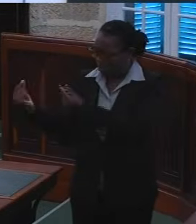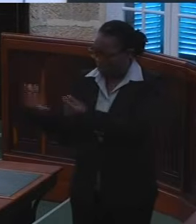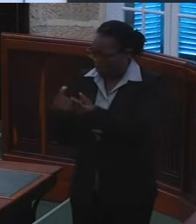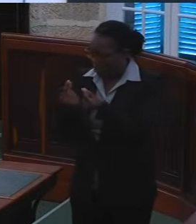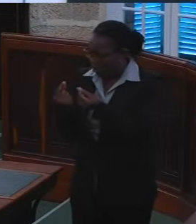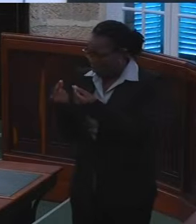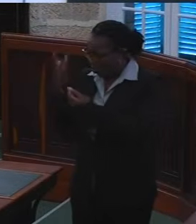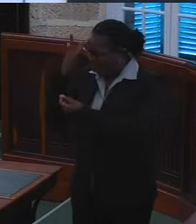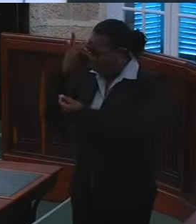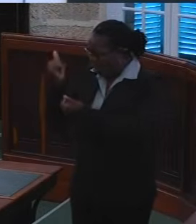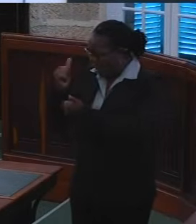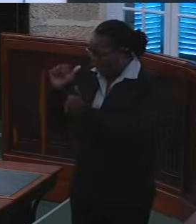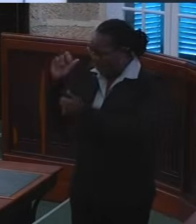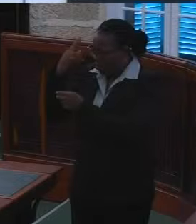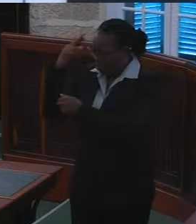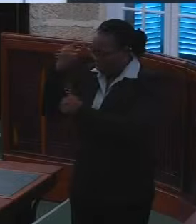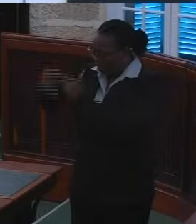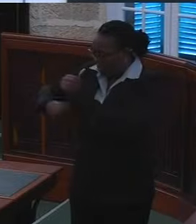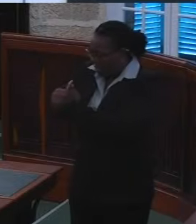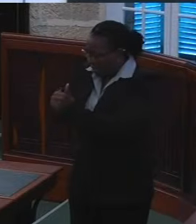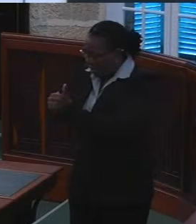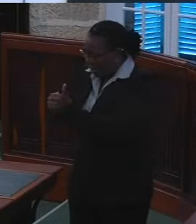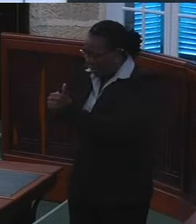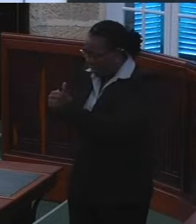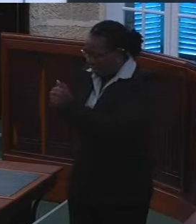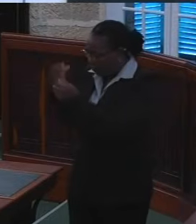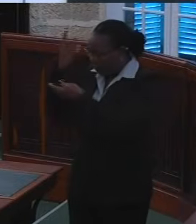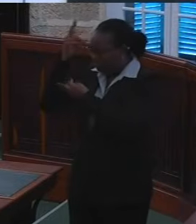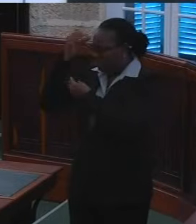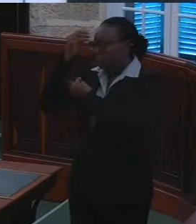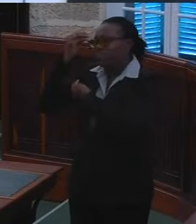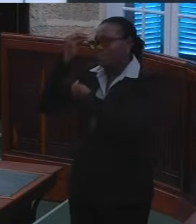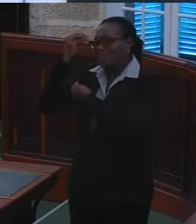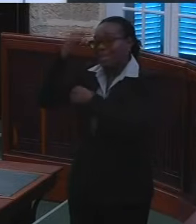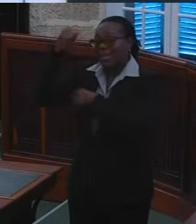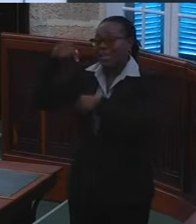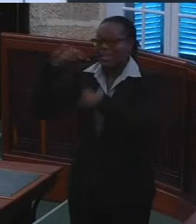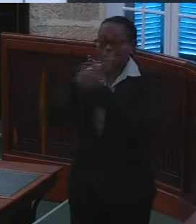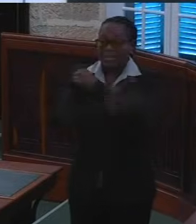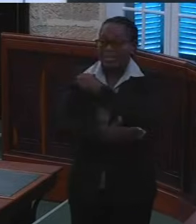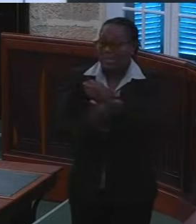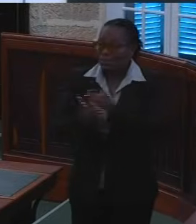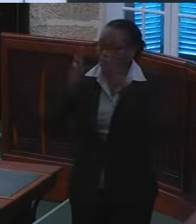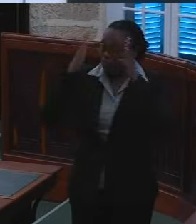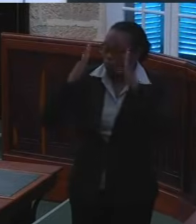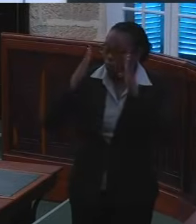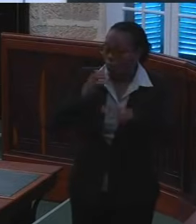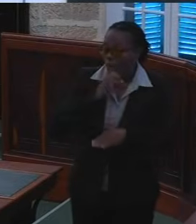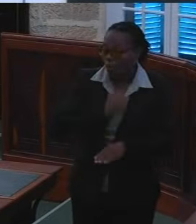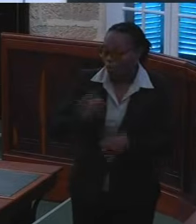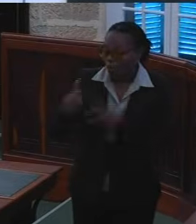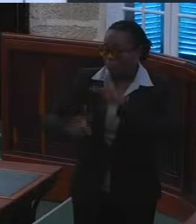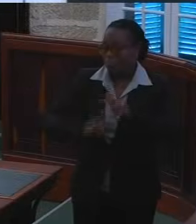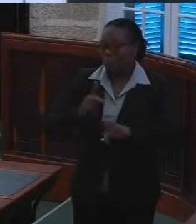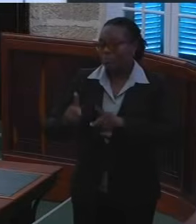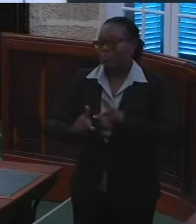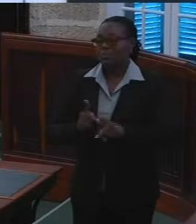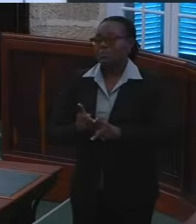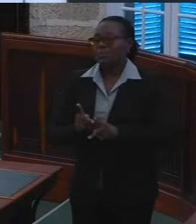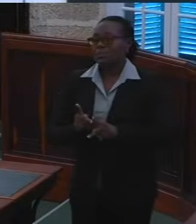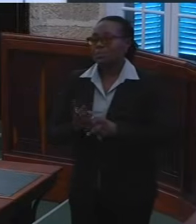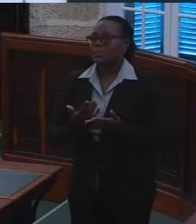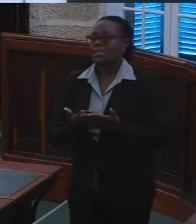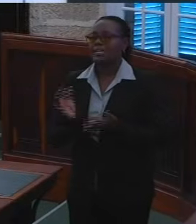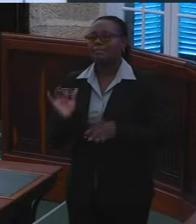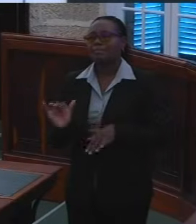done it. And I think the country, when it comes to older persons, finds or found itself in